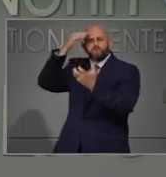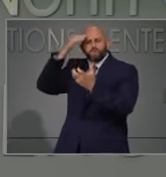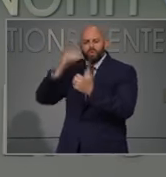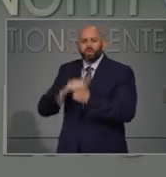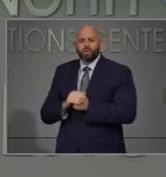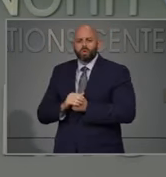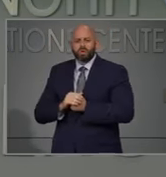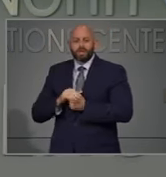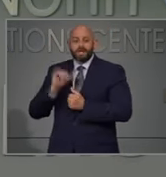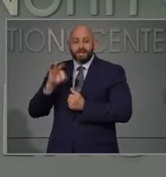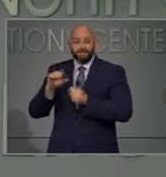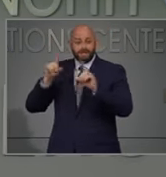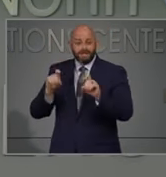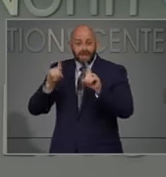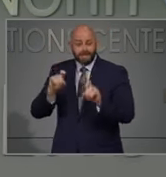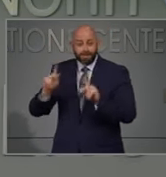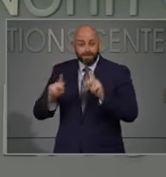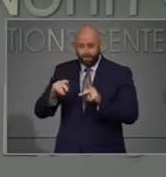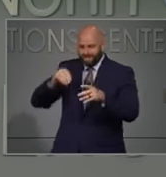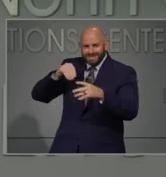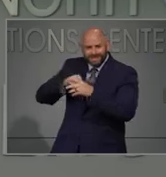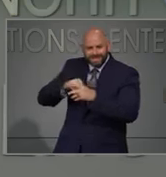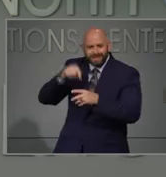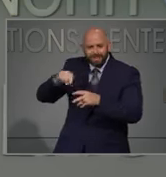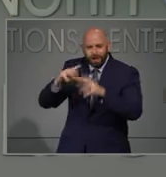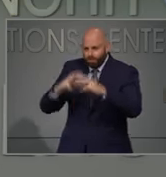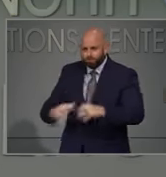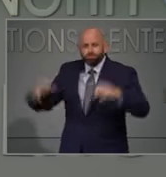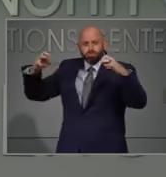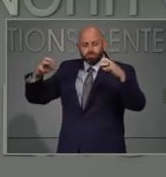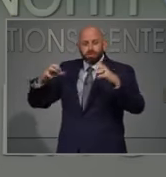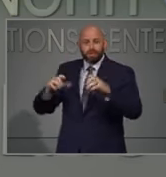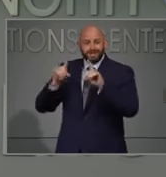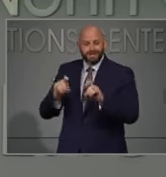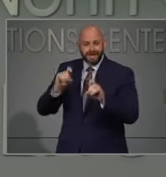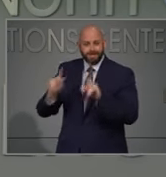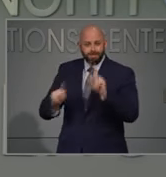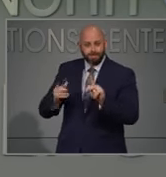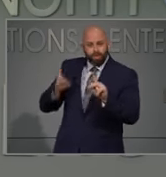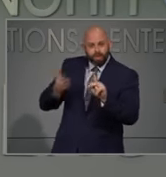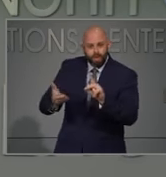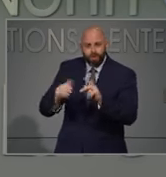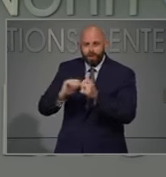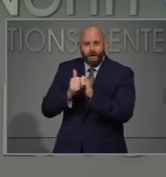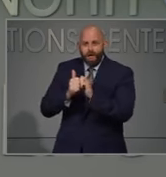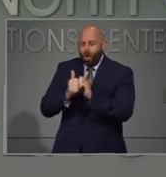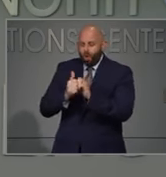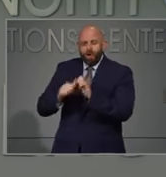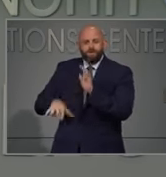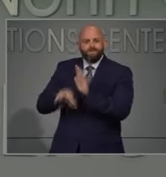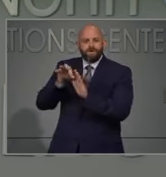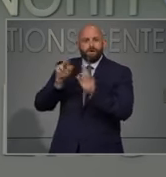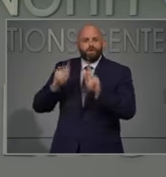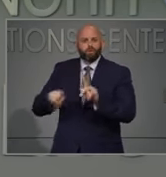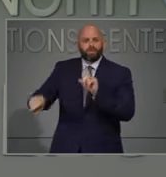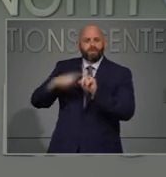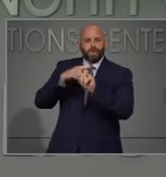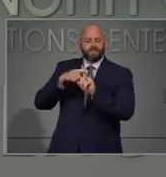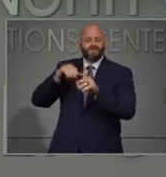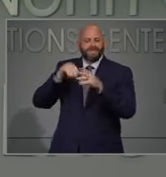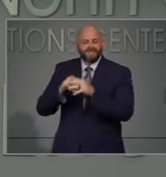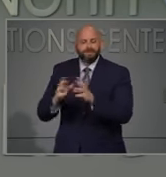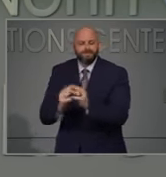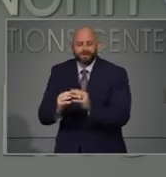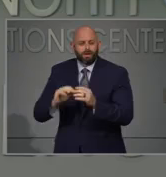they run tests to let somebody in a meeting, how are they going to handle that person who tests positive?